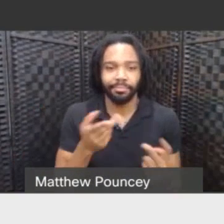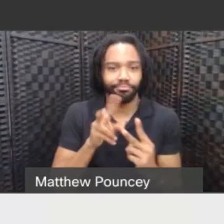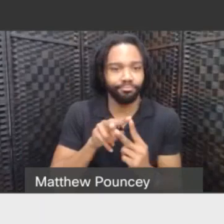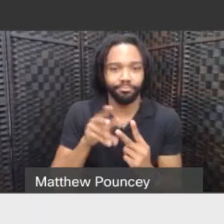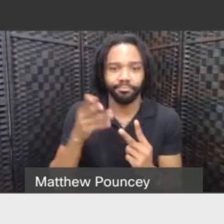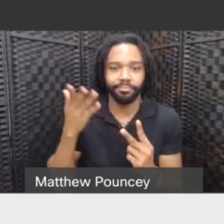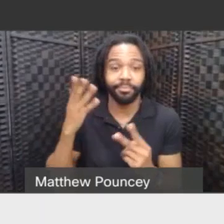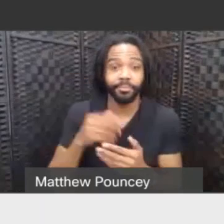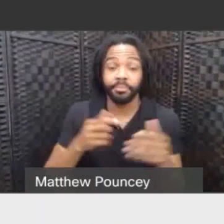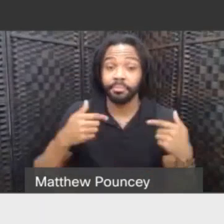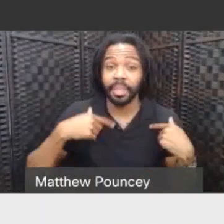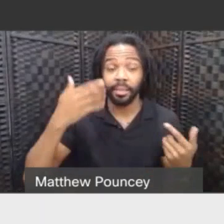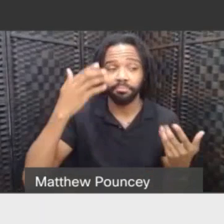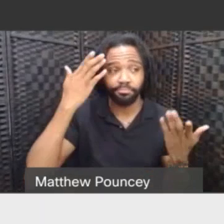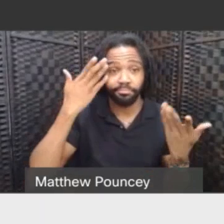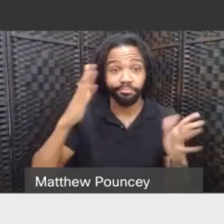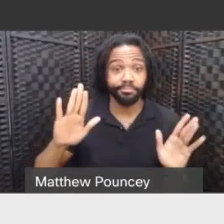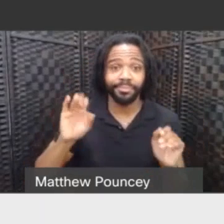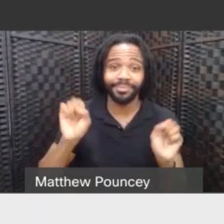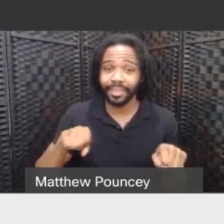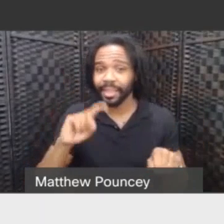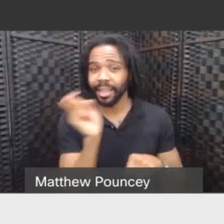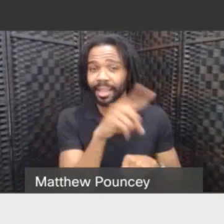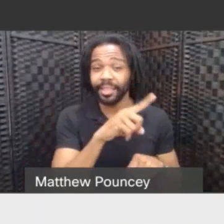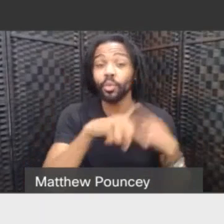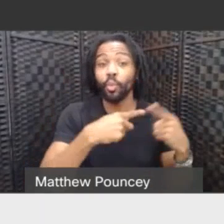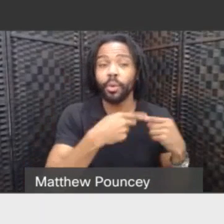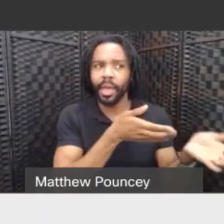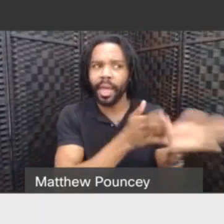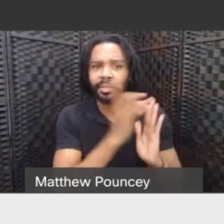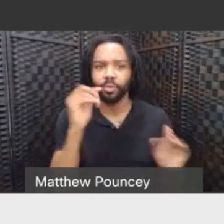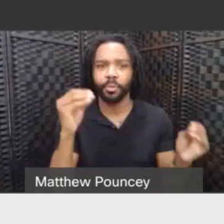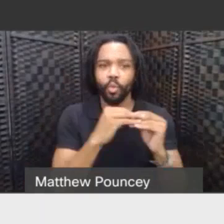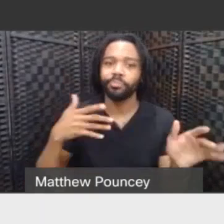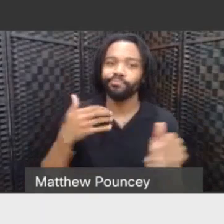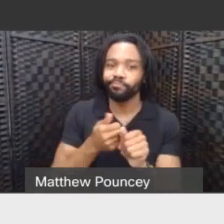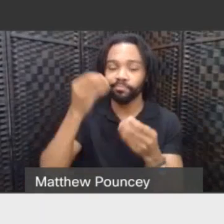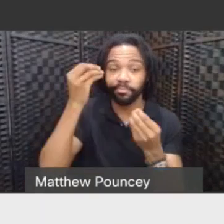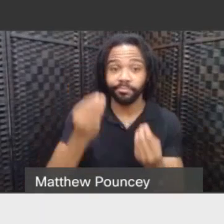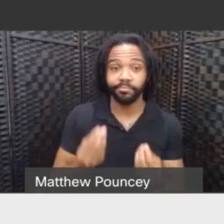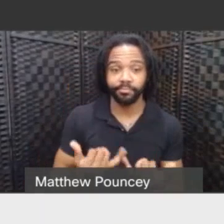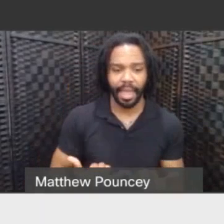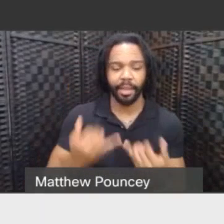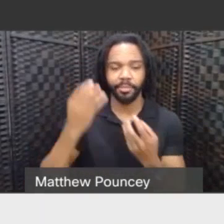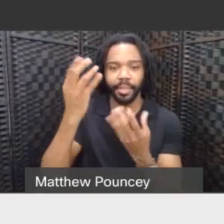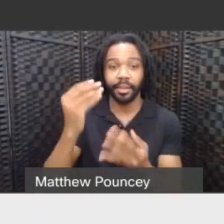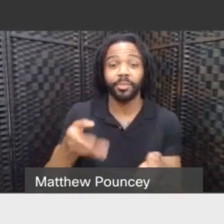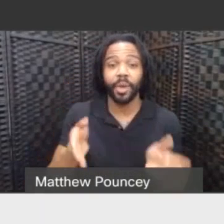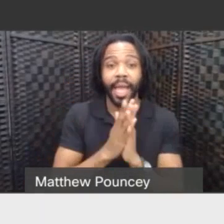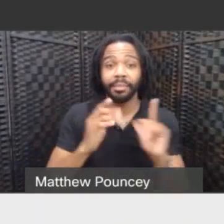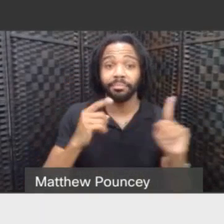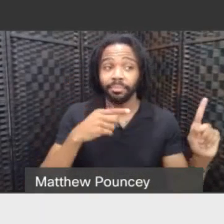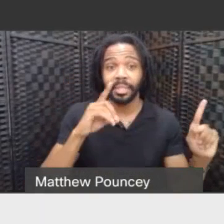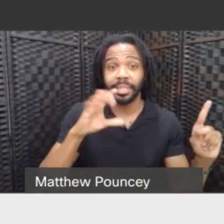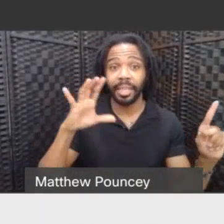I don't know, and we can ask when we ask for the updated data, whether DC Health can break